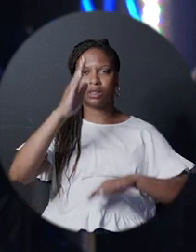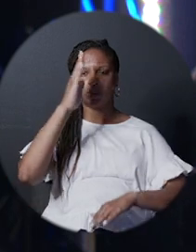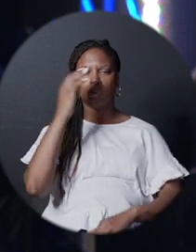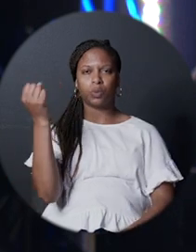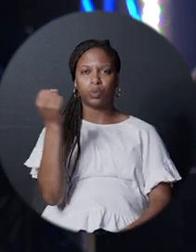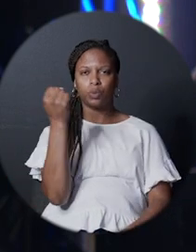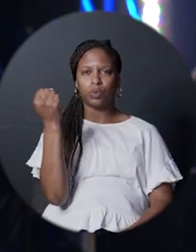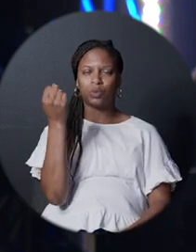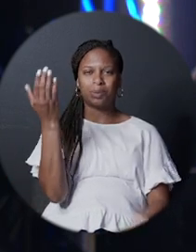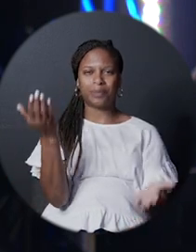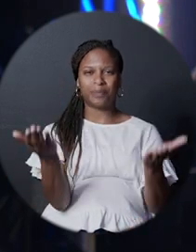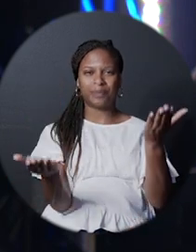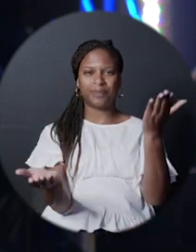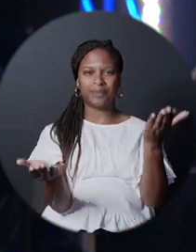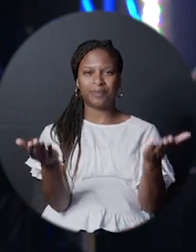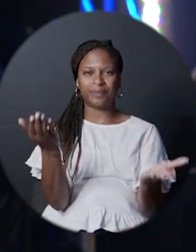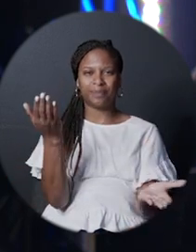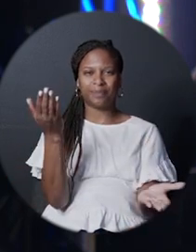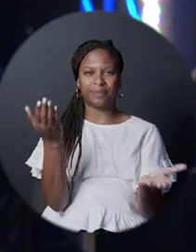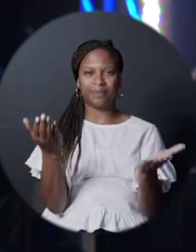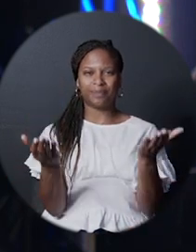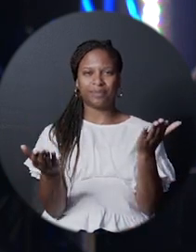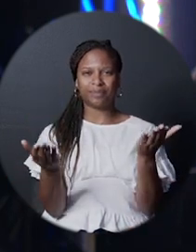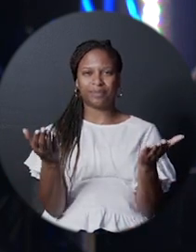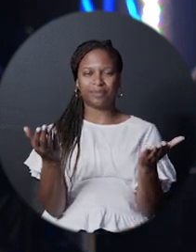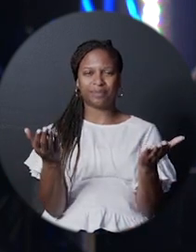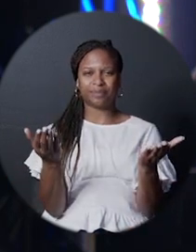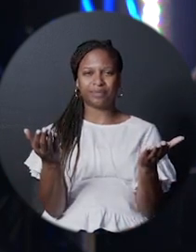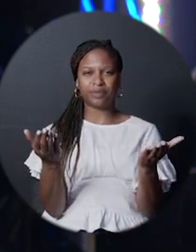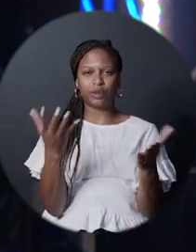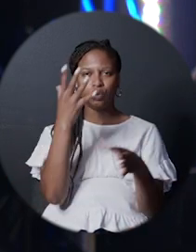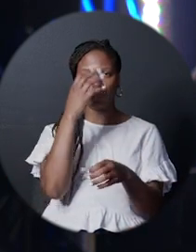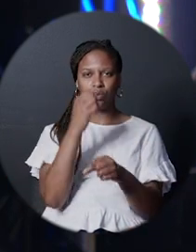are about to give up. God says, just hold on. I'm about to balance that thing out.